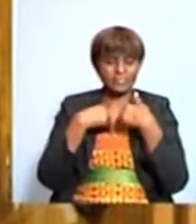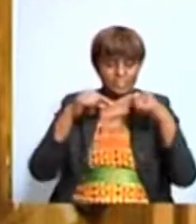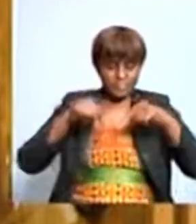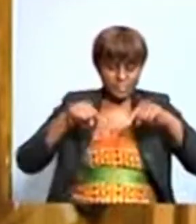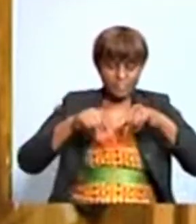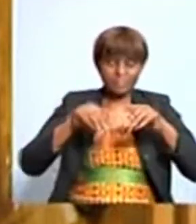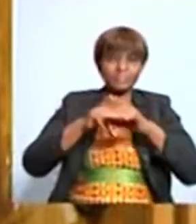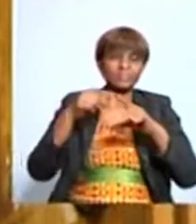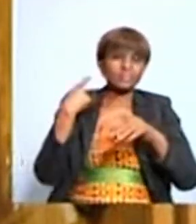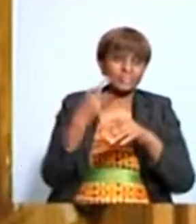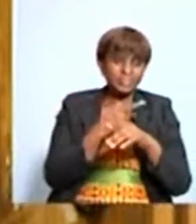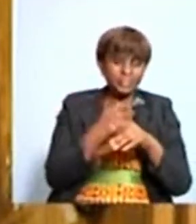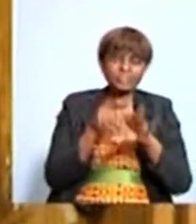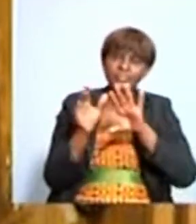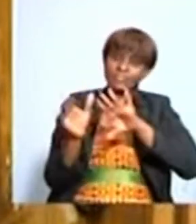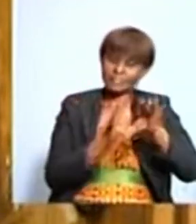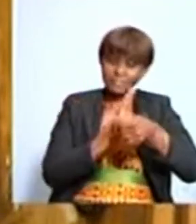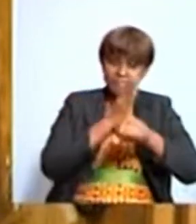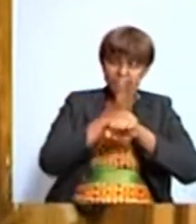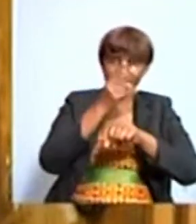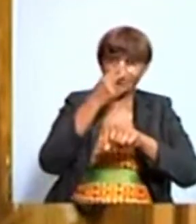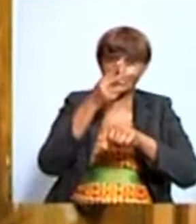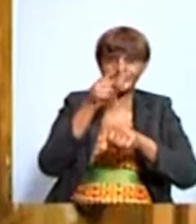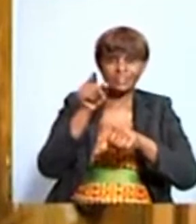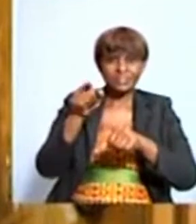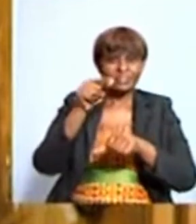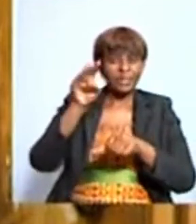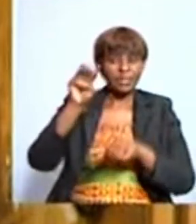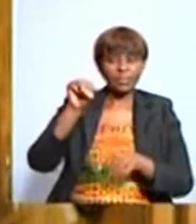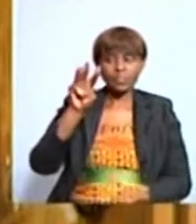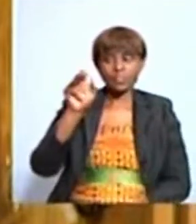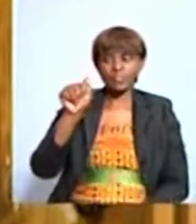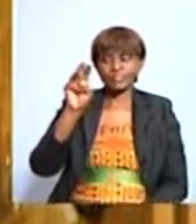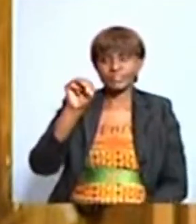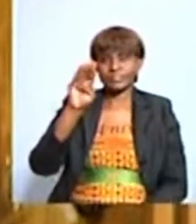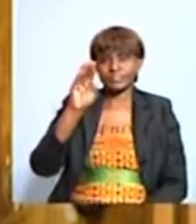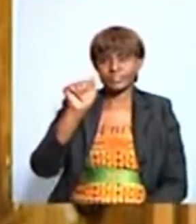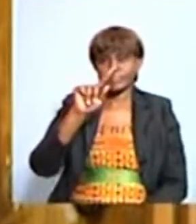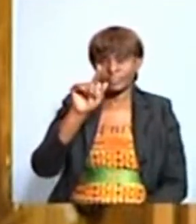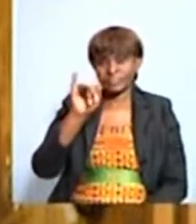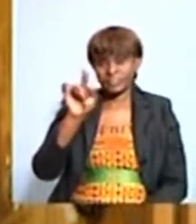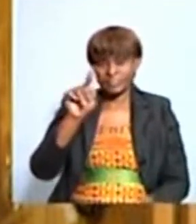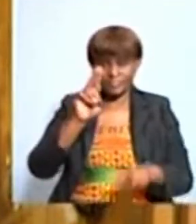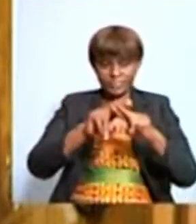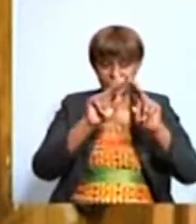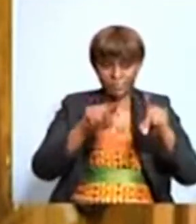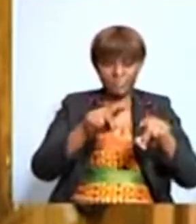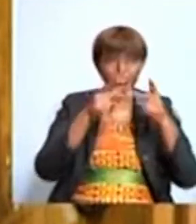floor of the House. Thereafter, we did see Mr. Mambazi, who is the chairperson of the Public Accounts